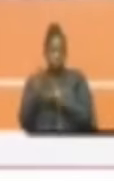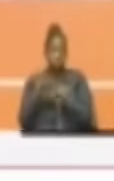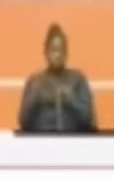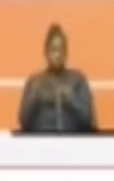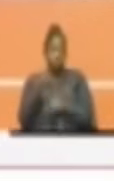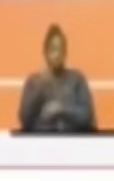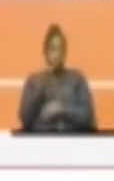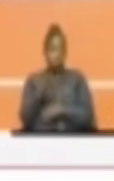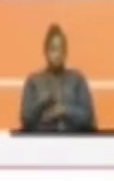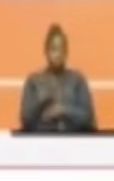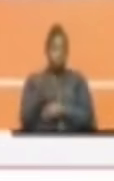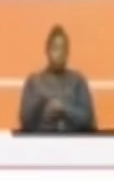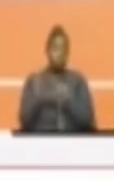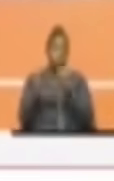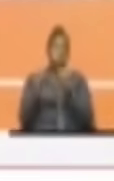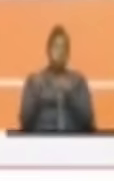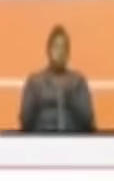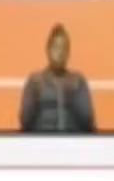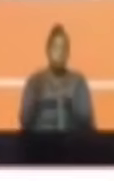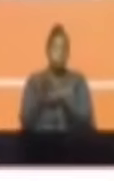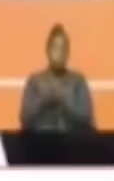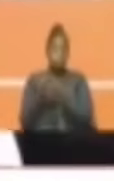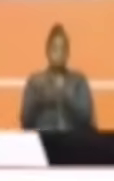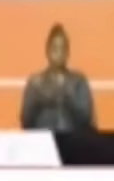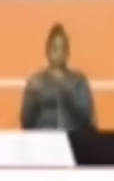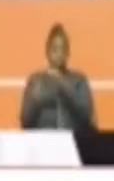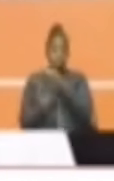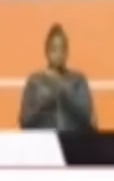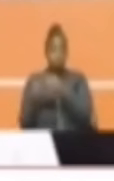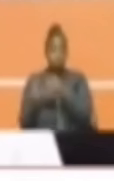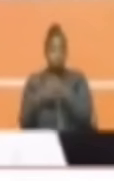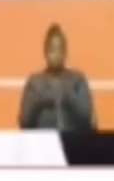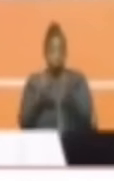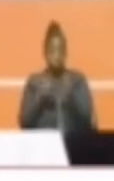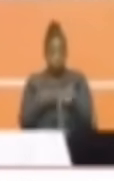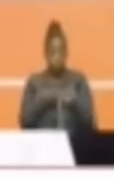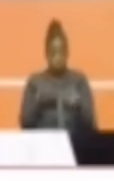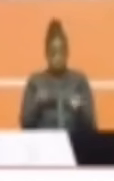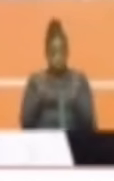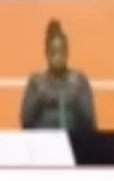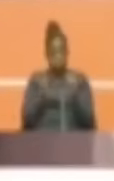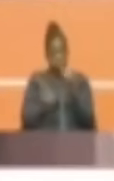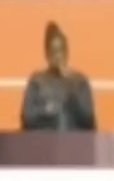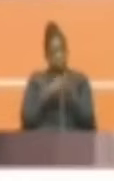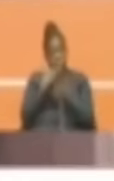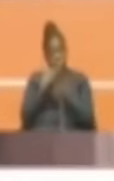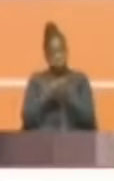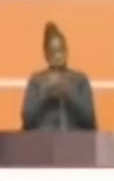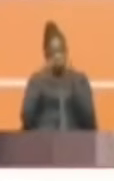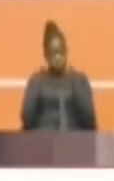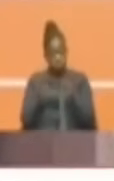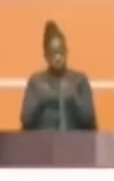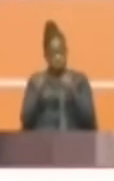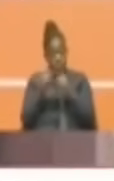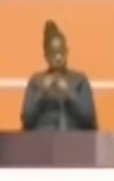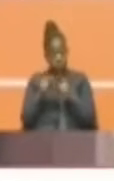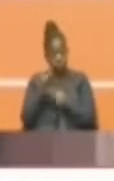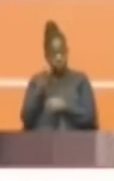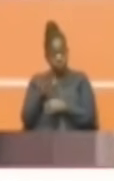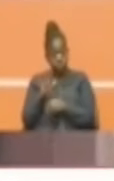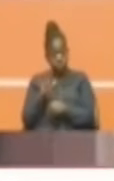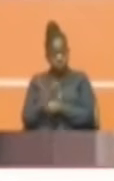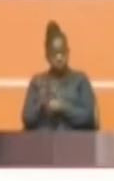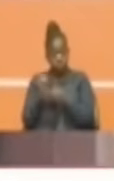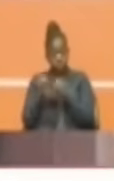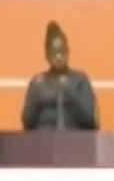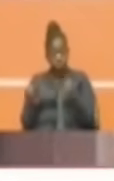ku buba gende batuteseze nenga tuli mu mbeera je tusubira tesobola okuvaamu ebirungi olo lomunduka bomonje